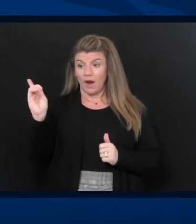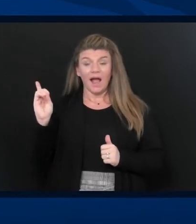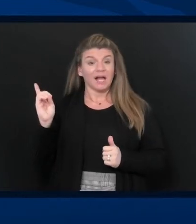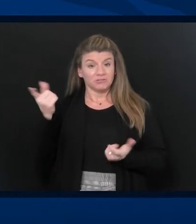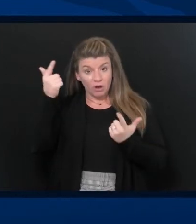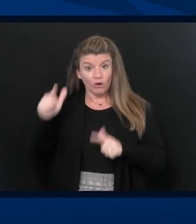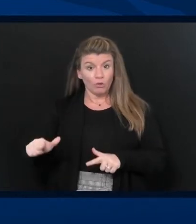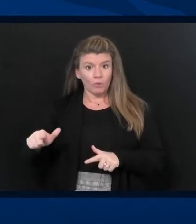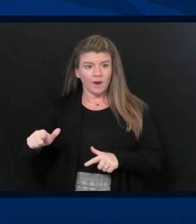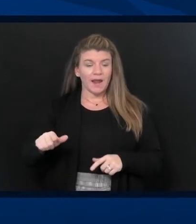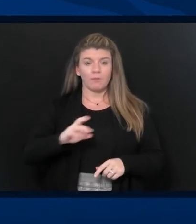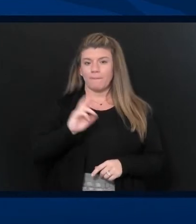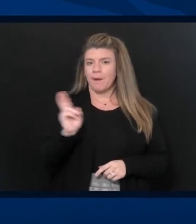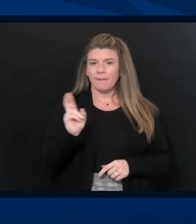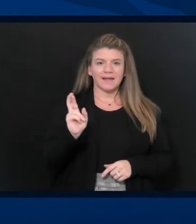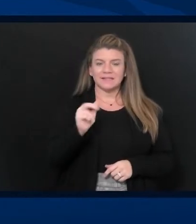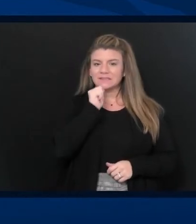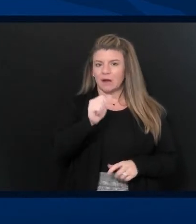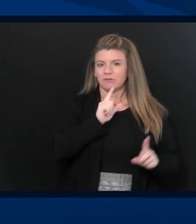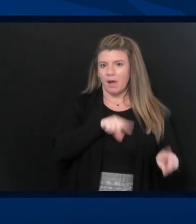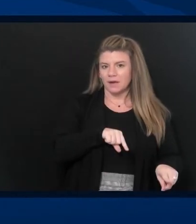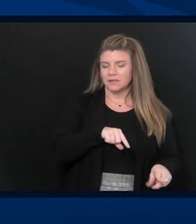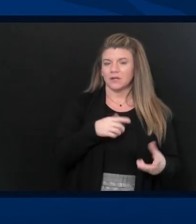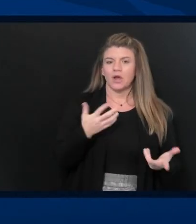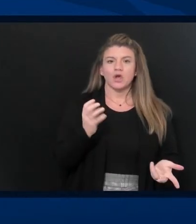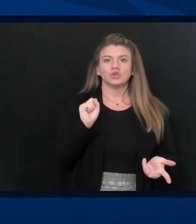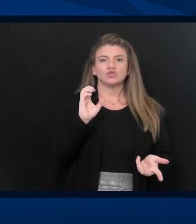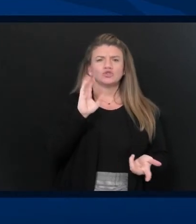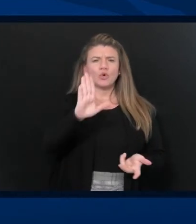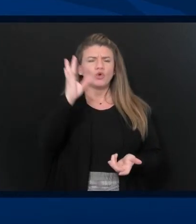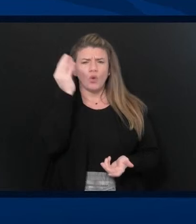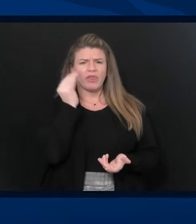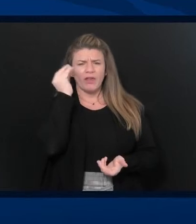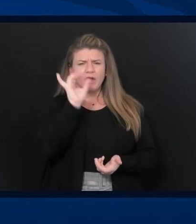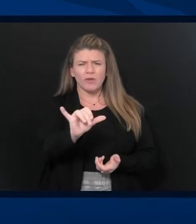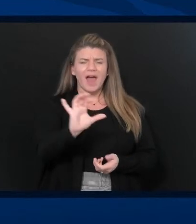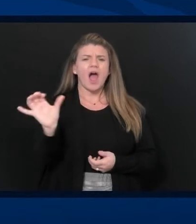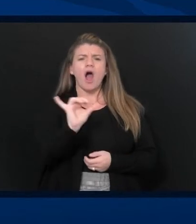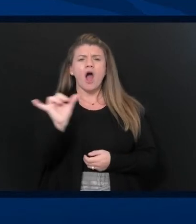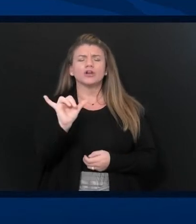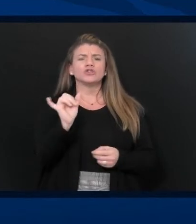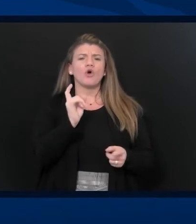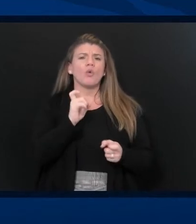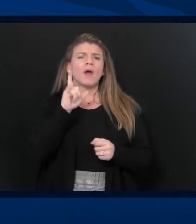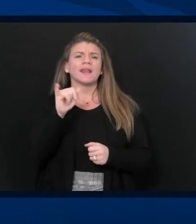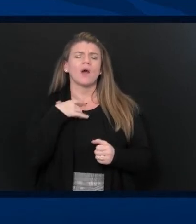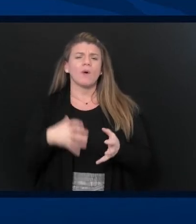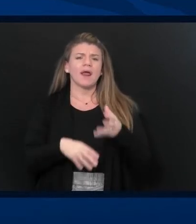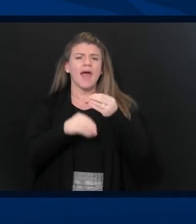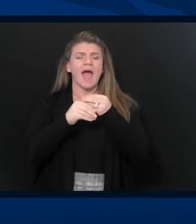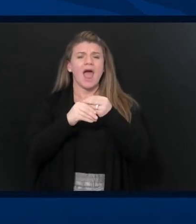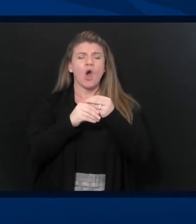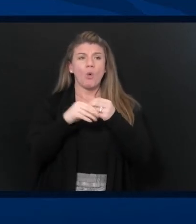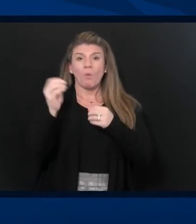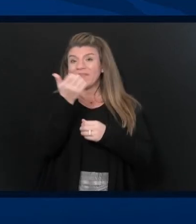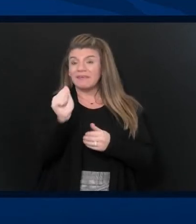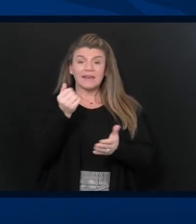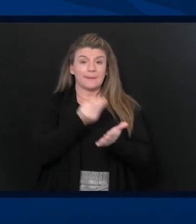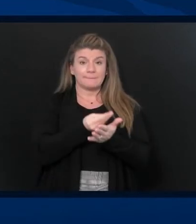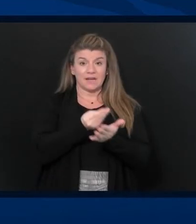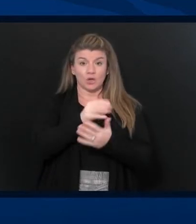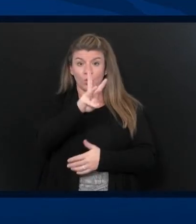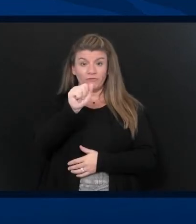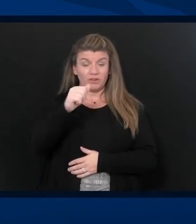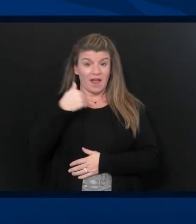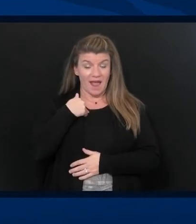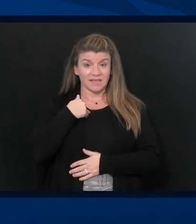not been much response from Republicans. So I'd like to get your thoughts on that. And also, very quickly, with any money the West Virginia has from